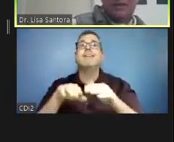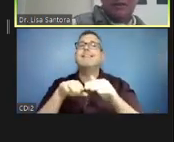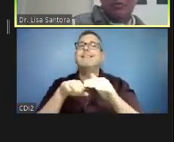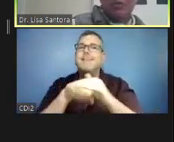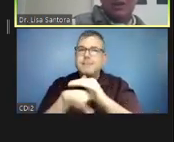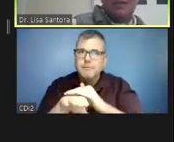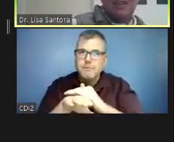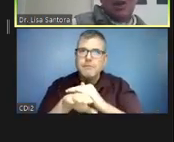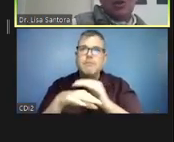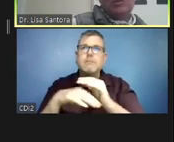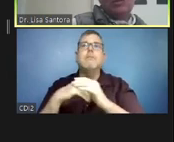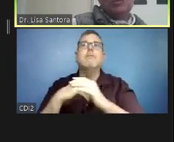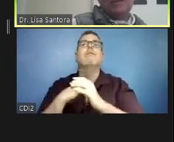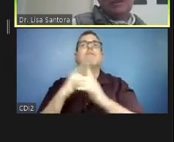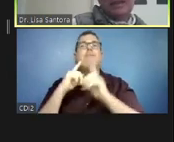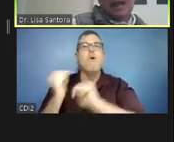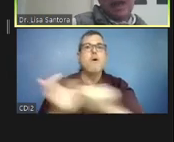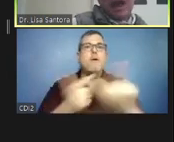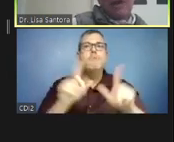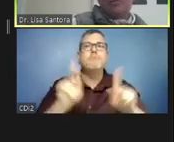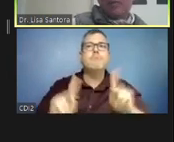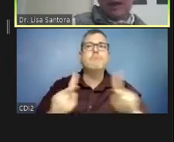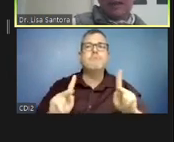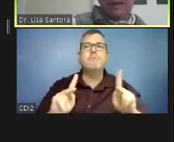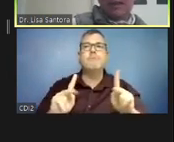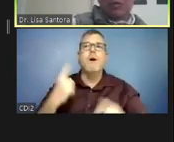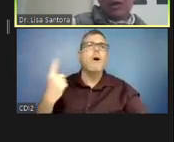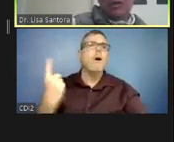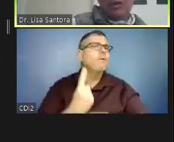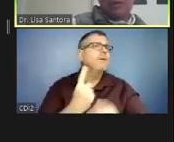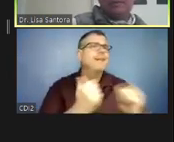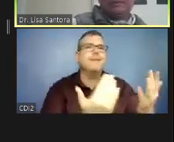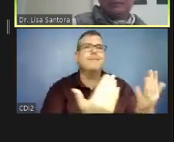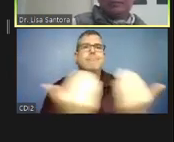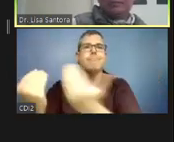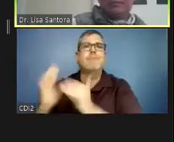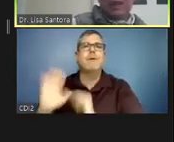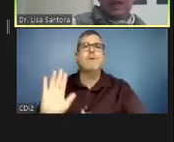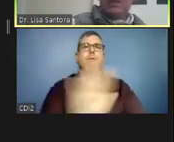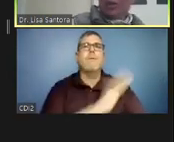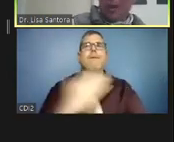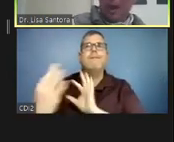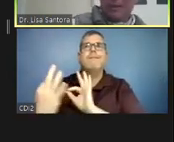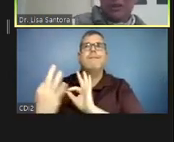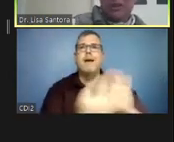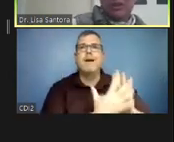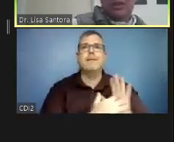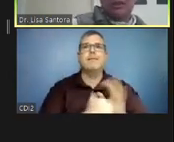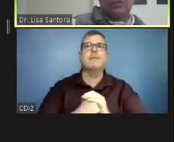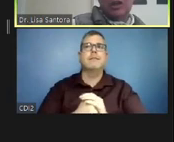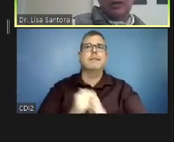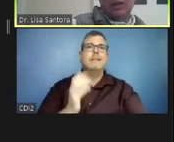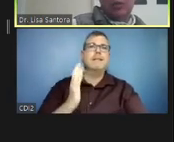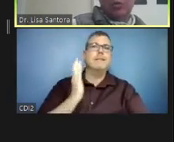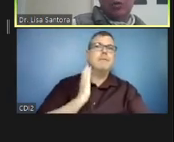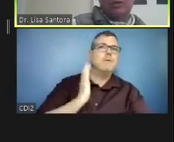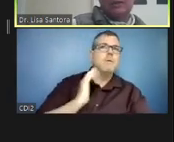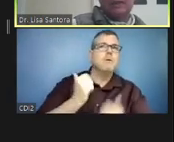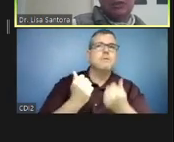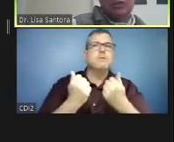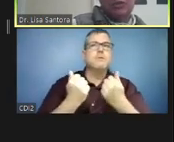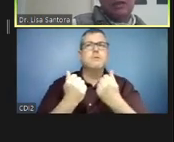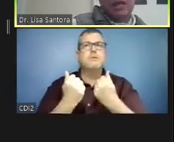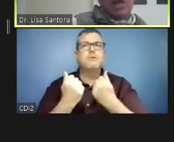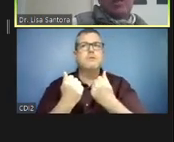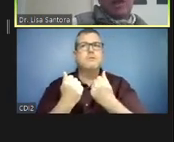and we seek improvements. We learned quickly after piloting with a younger population in childcare workers